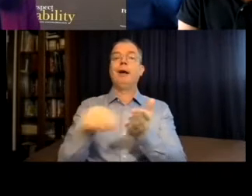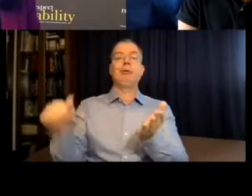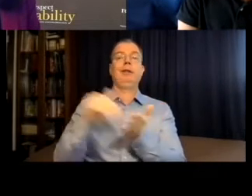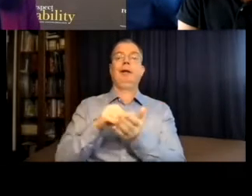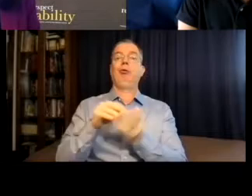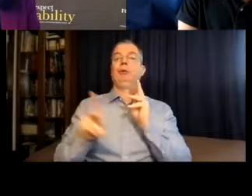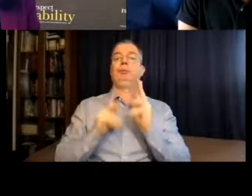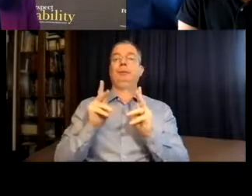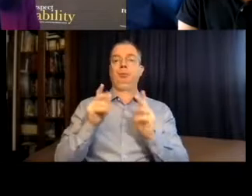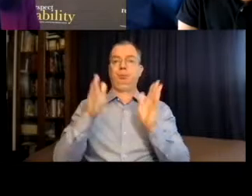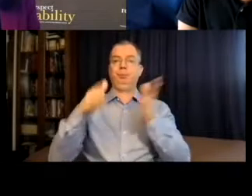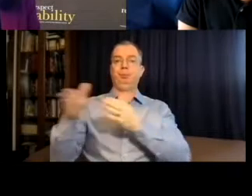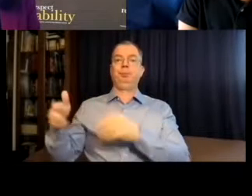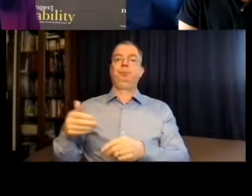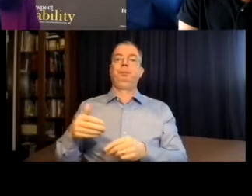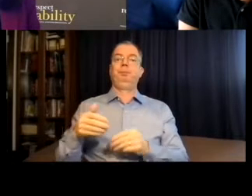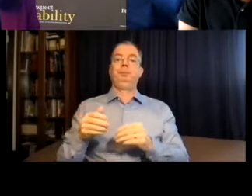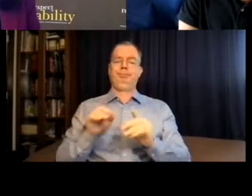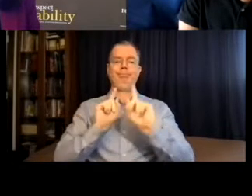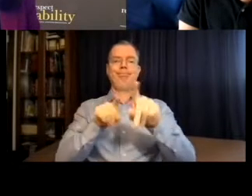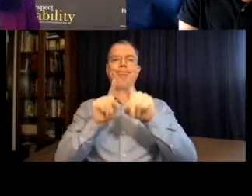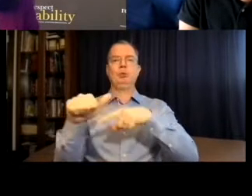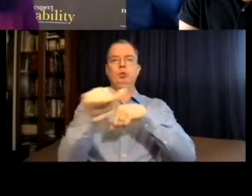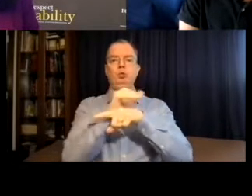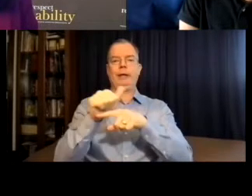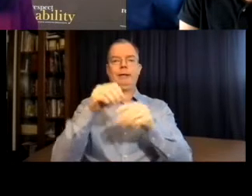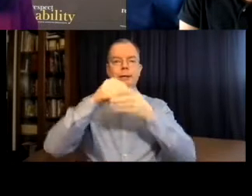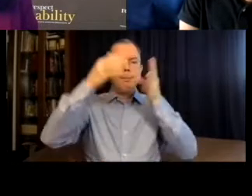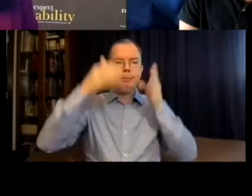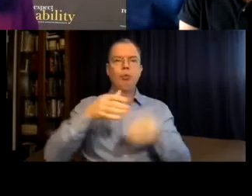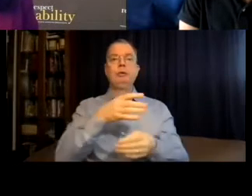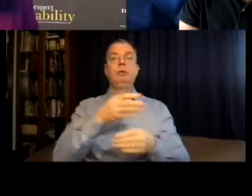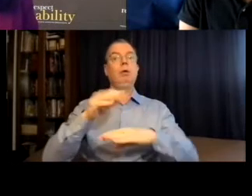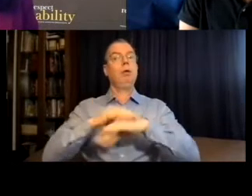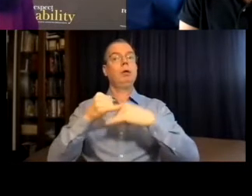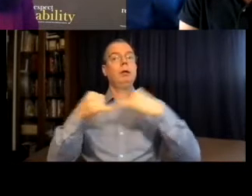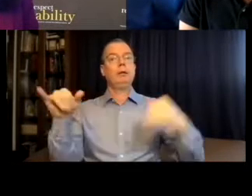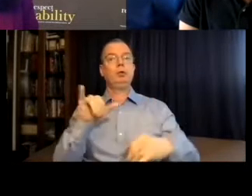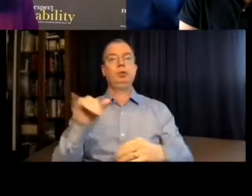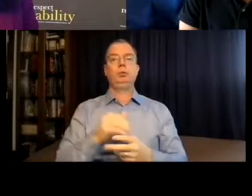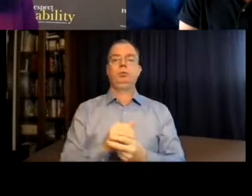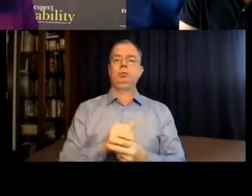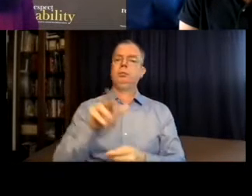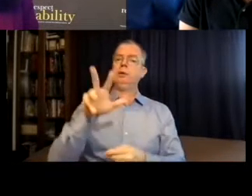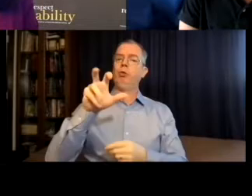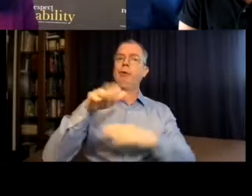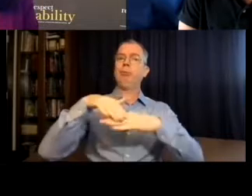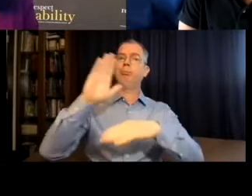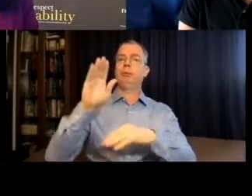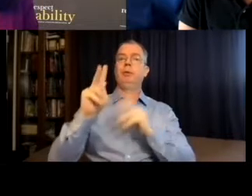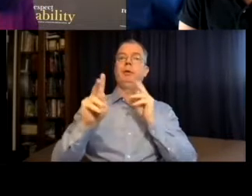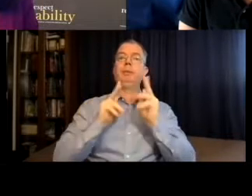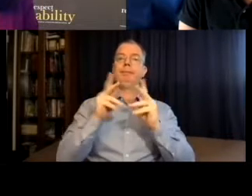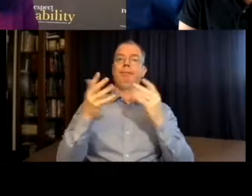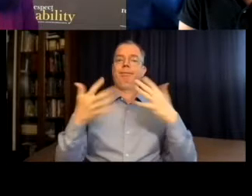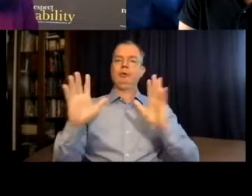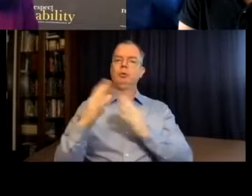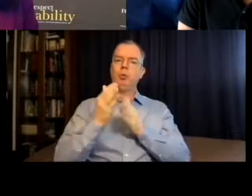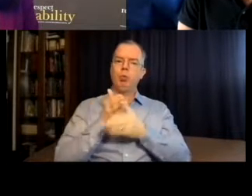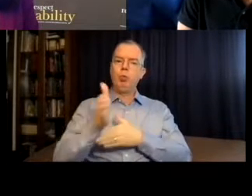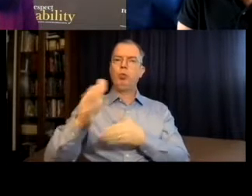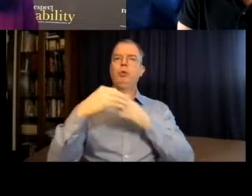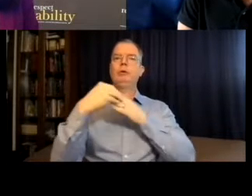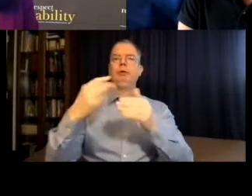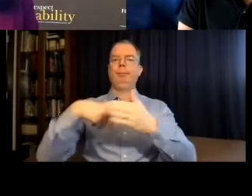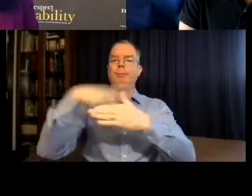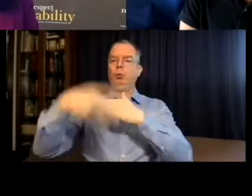Thousands of people have been to our trainings in person and online, and 300 plus people have gone through our leadership program. And this is important because they